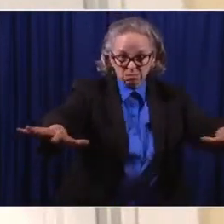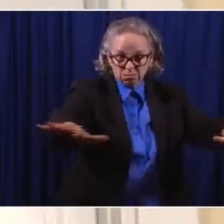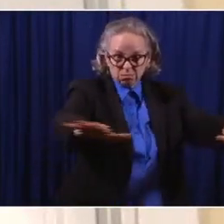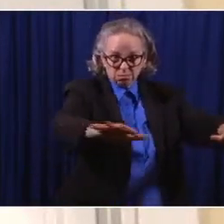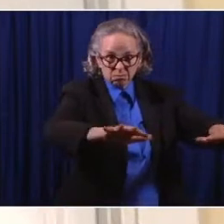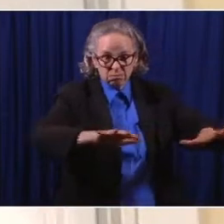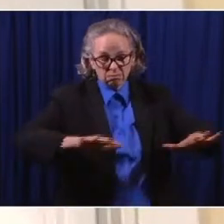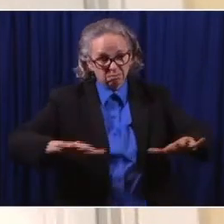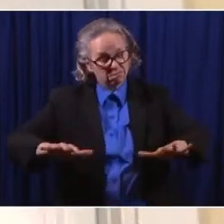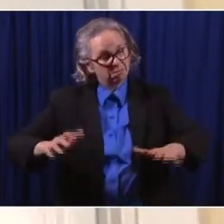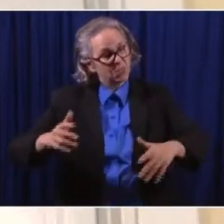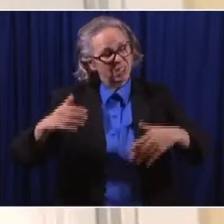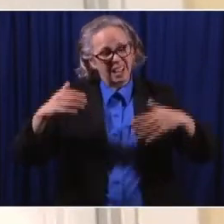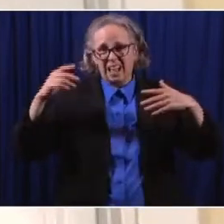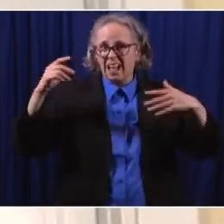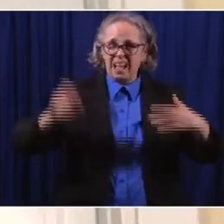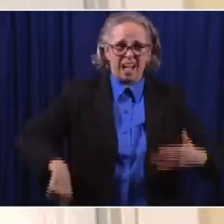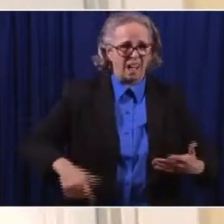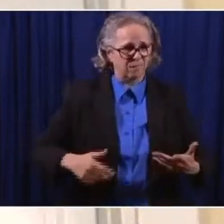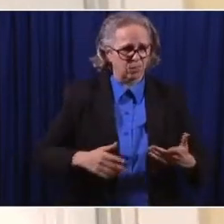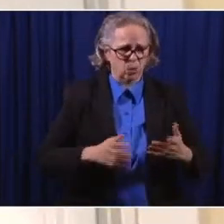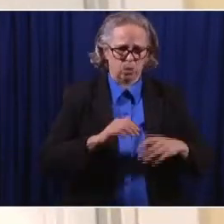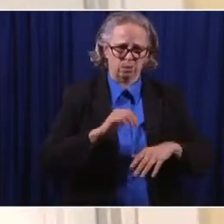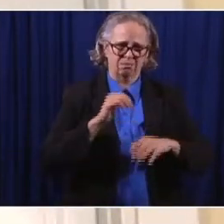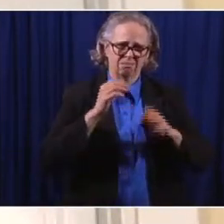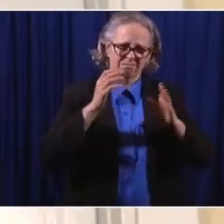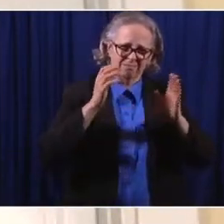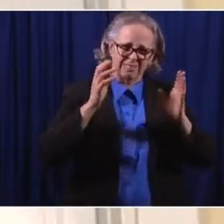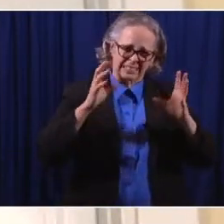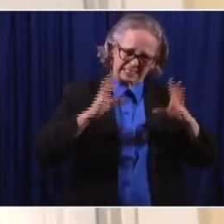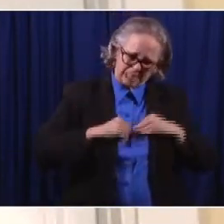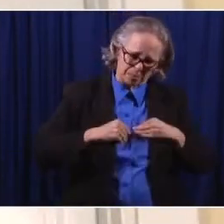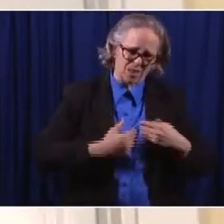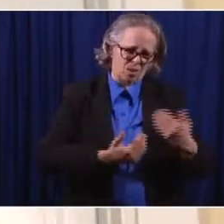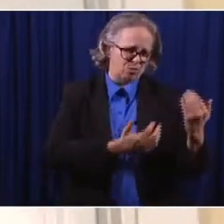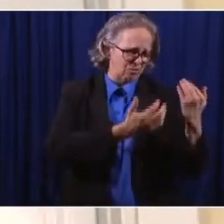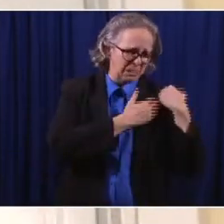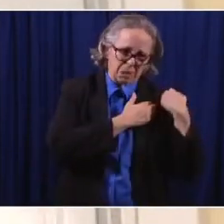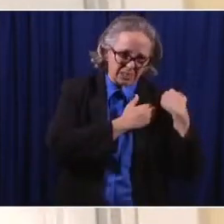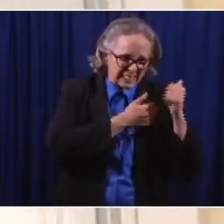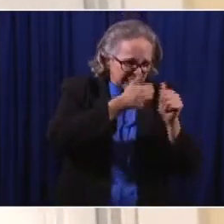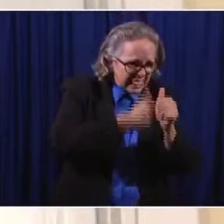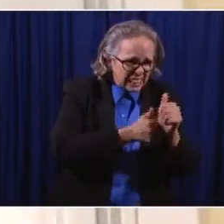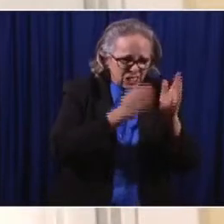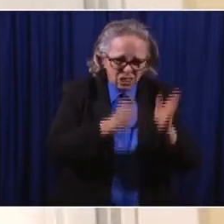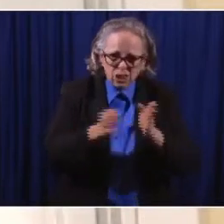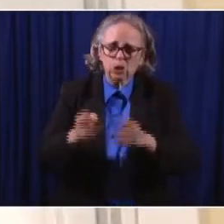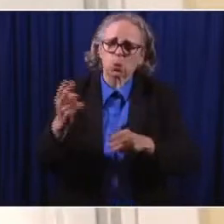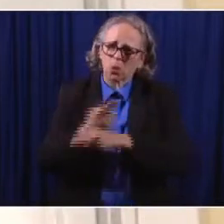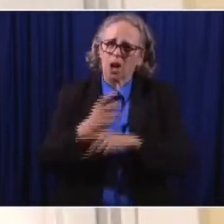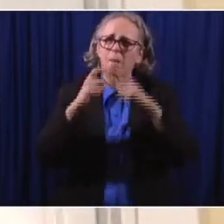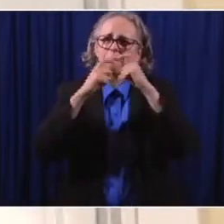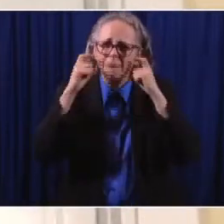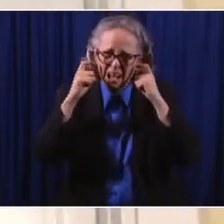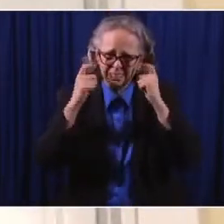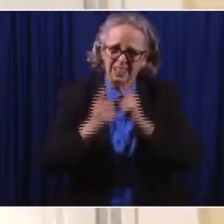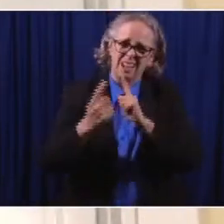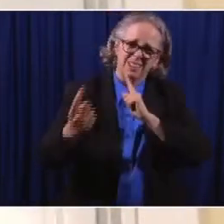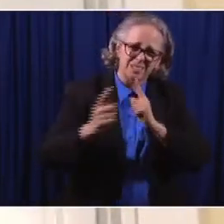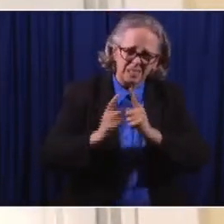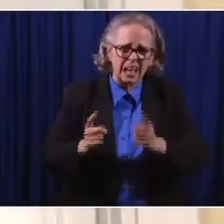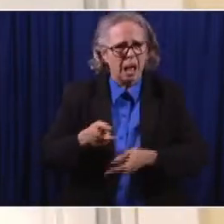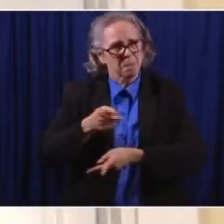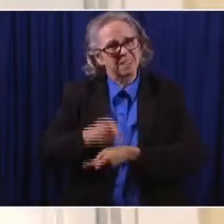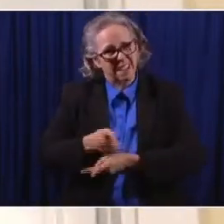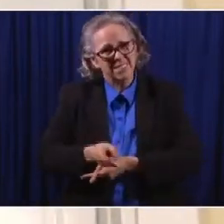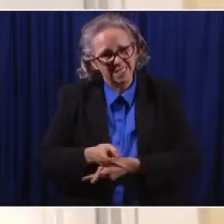And so take the individual responsibility to wearing your mask, do your social distancing, and just be very careful out there. And to